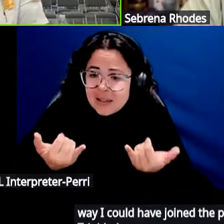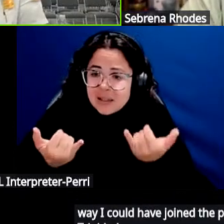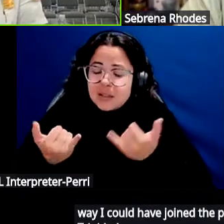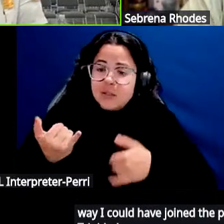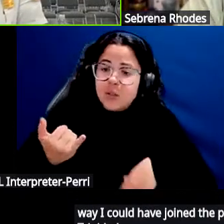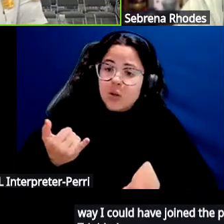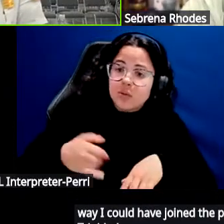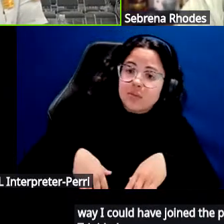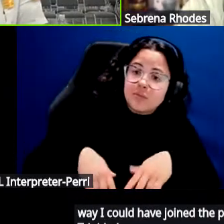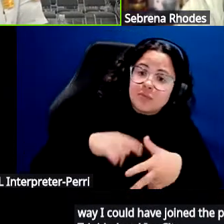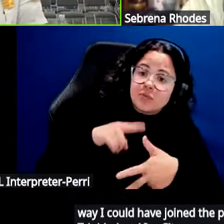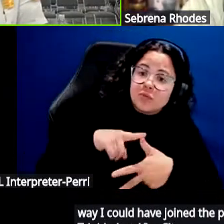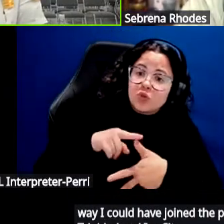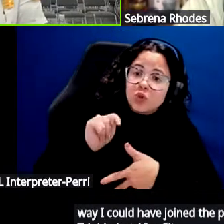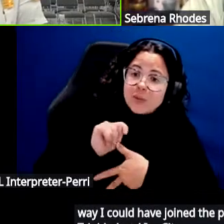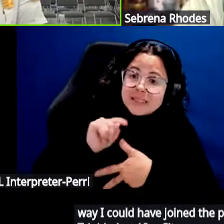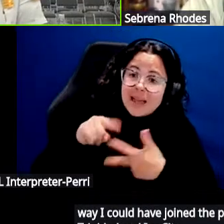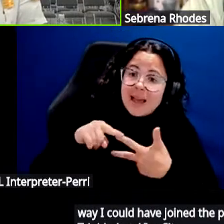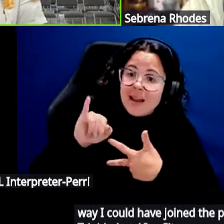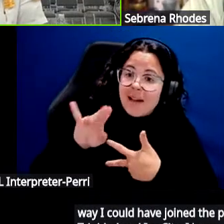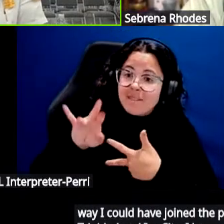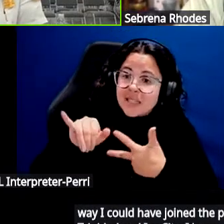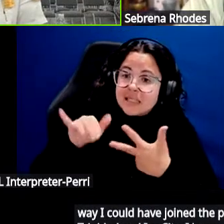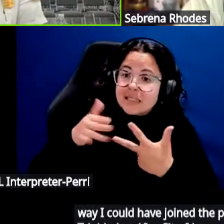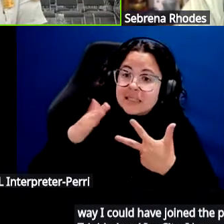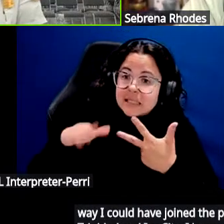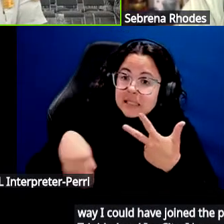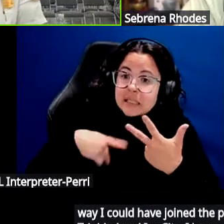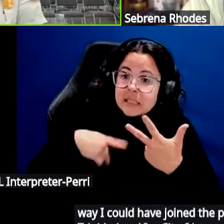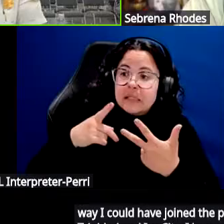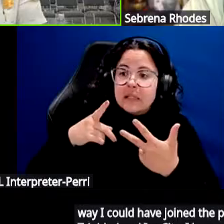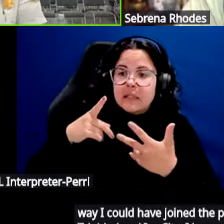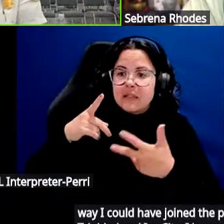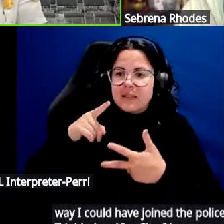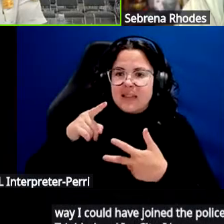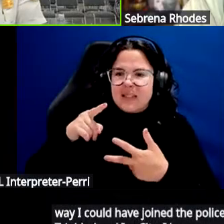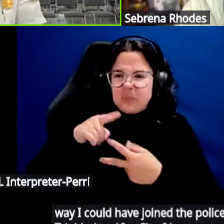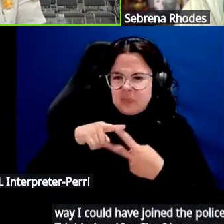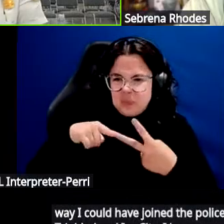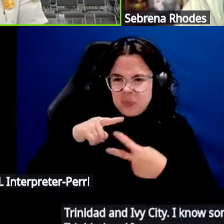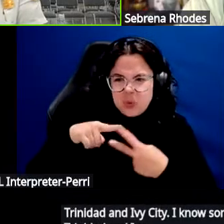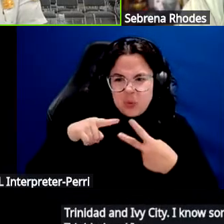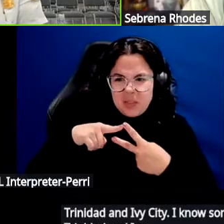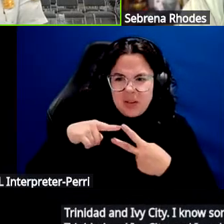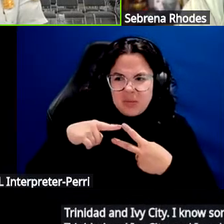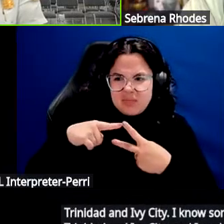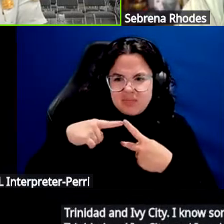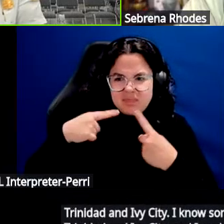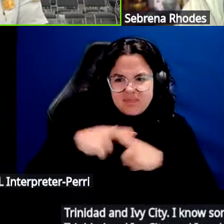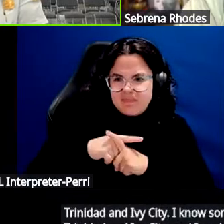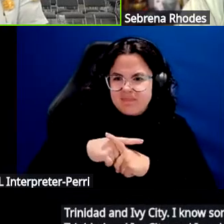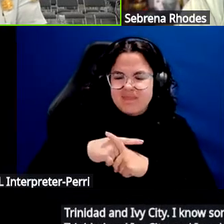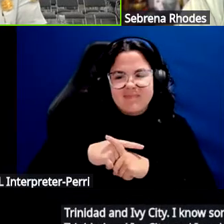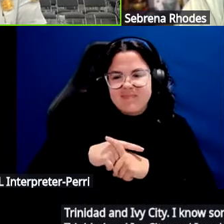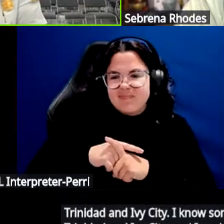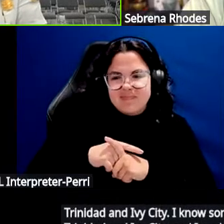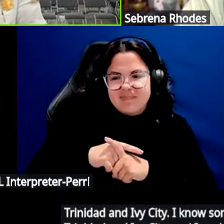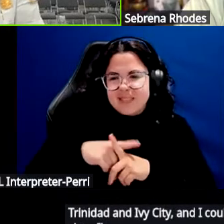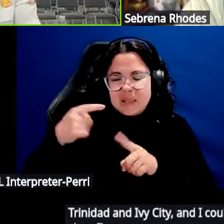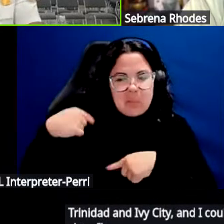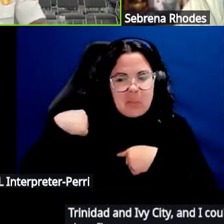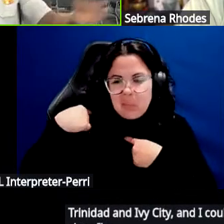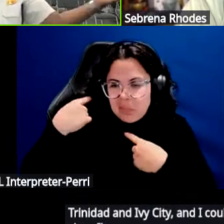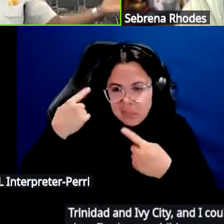Ivy City, I know someone brought up the constant beef between Trinidad and Ivy City, and I could tell you to your face, that's been something since I've been a